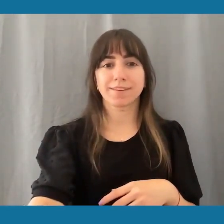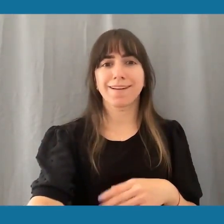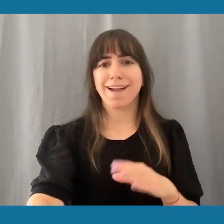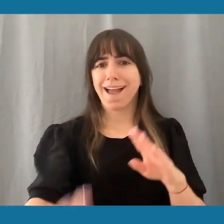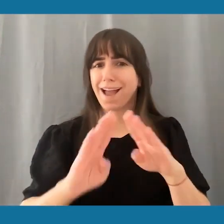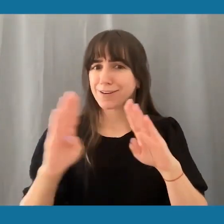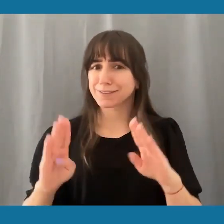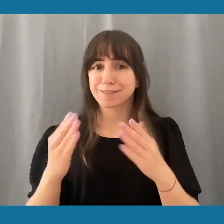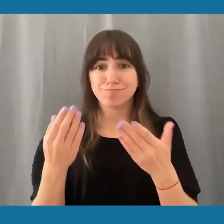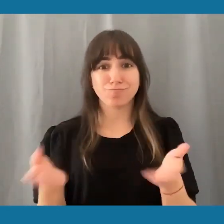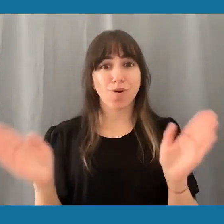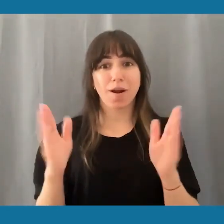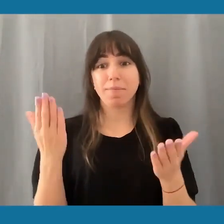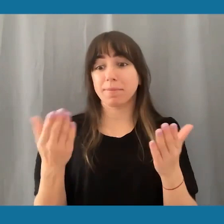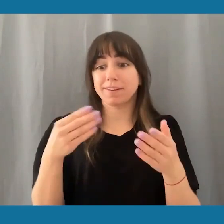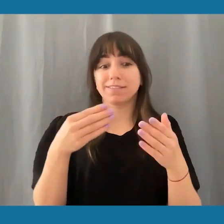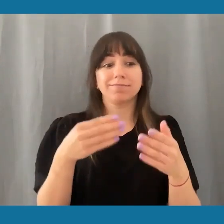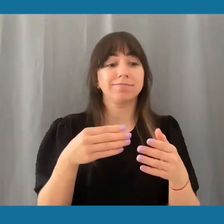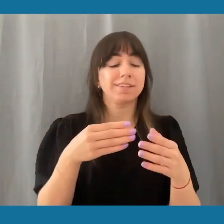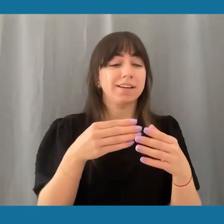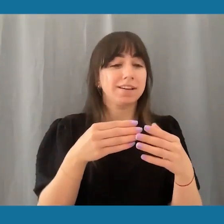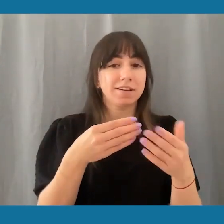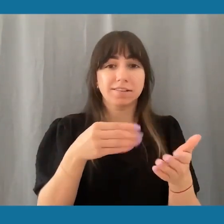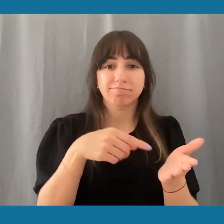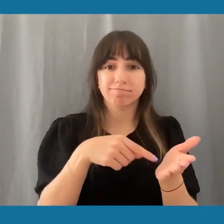property tax or somebody's paying their fair share of rent.